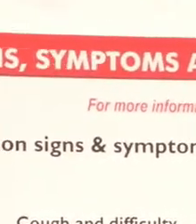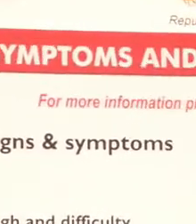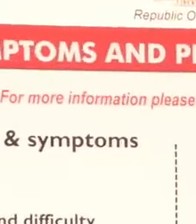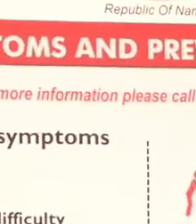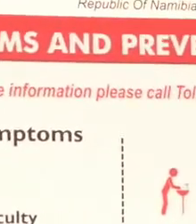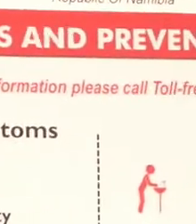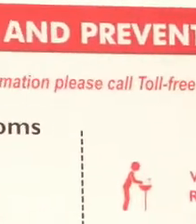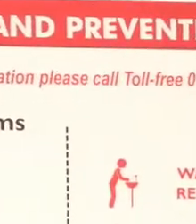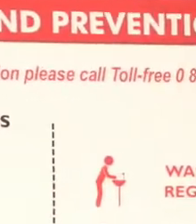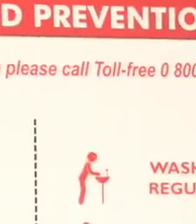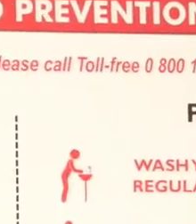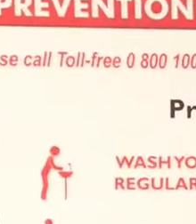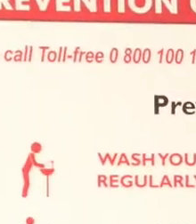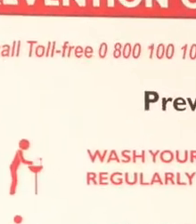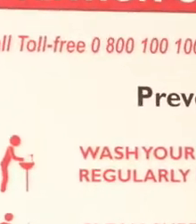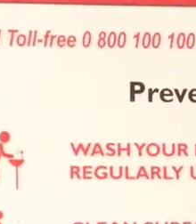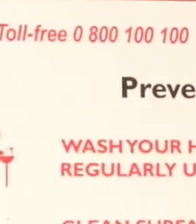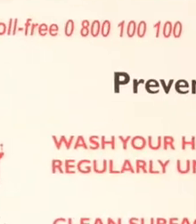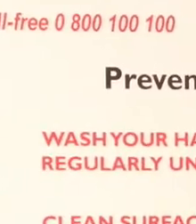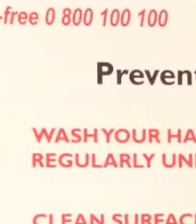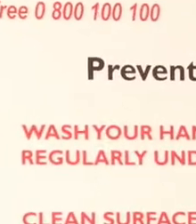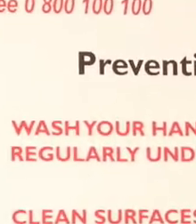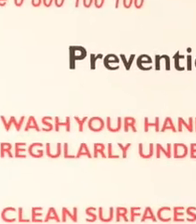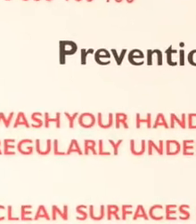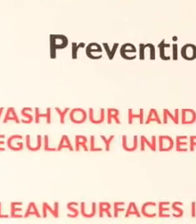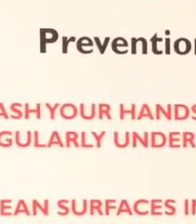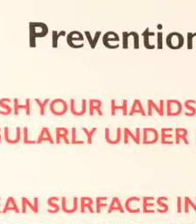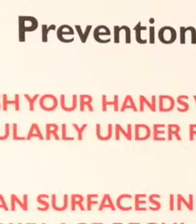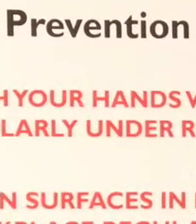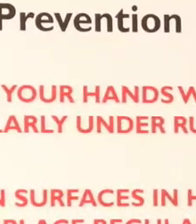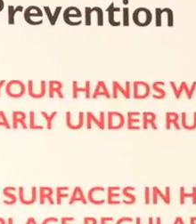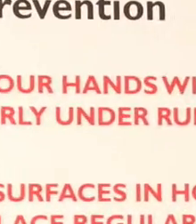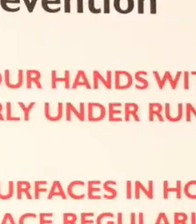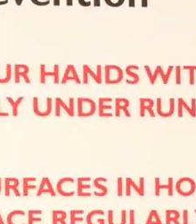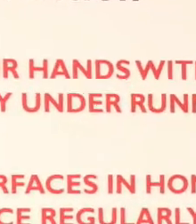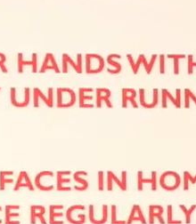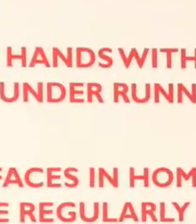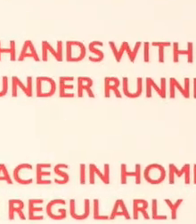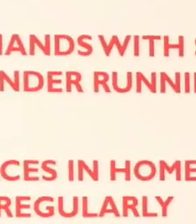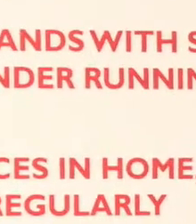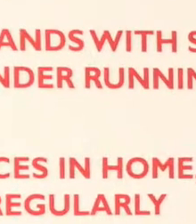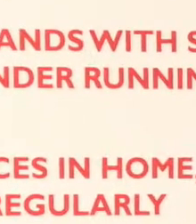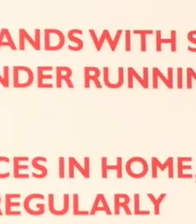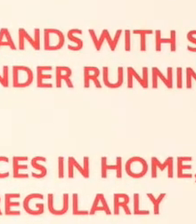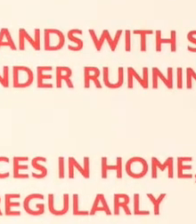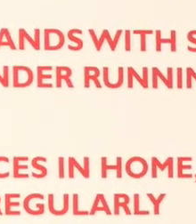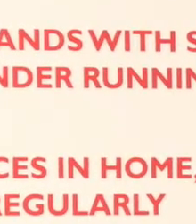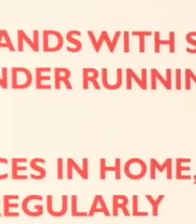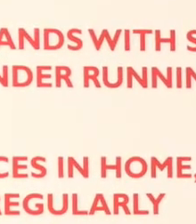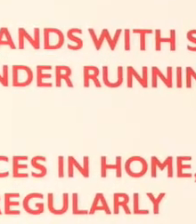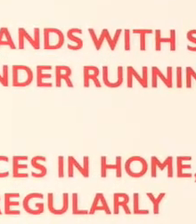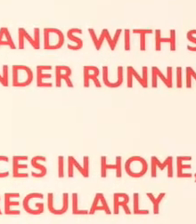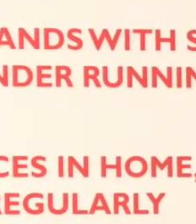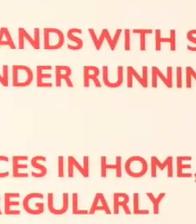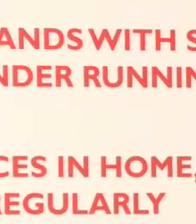If I would like to get through the checkpoints that have been put up in the zone or at the borders of two zones, what documents